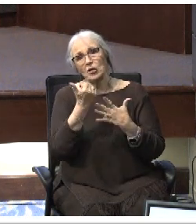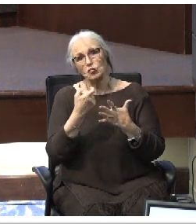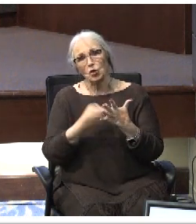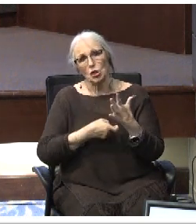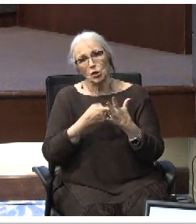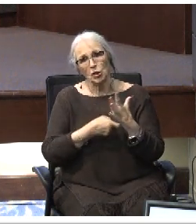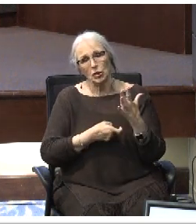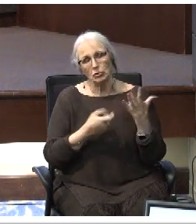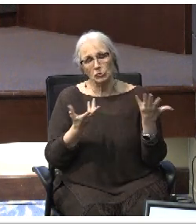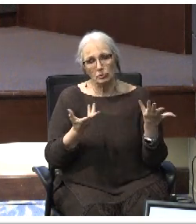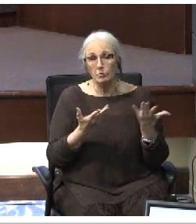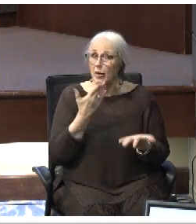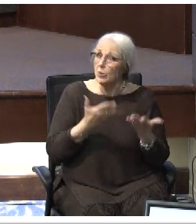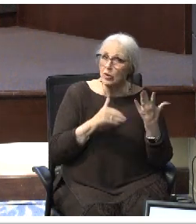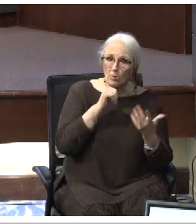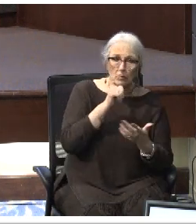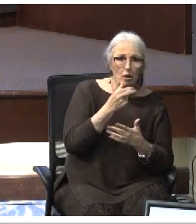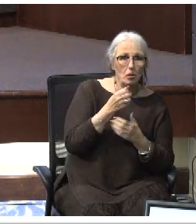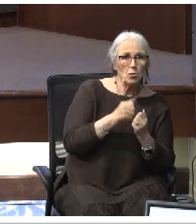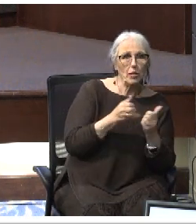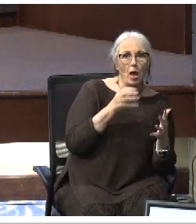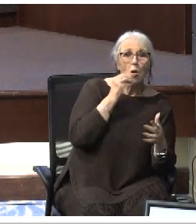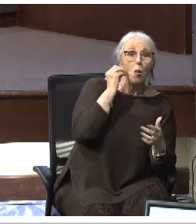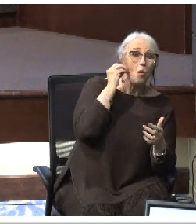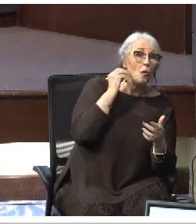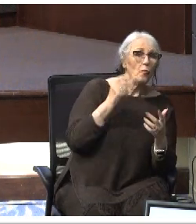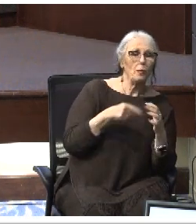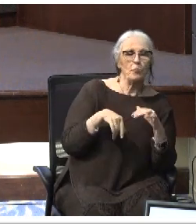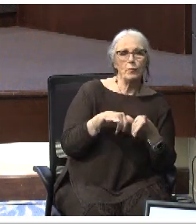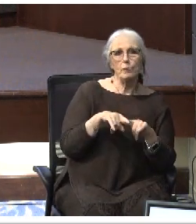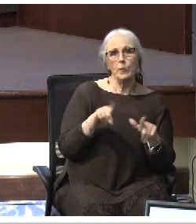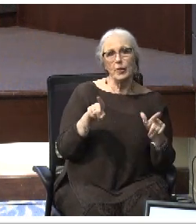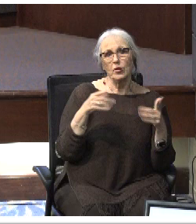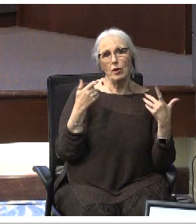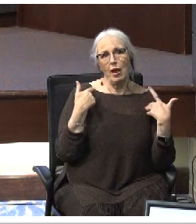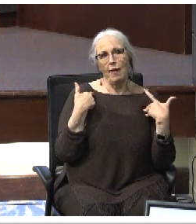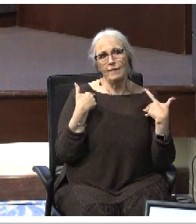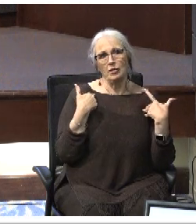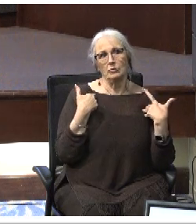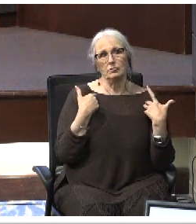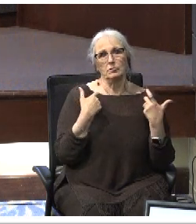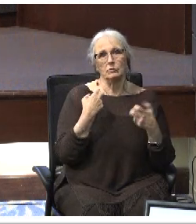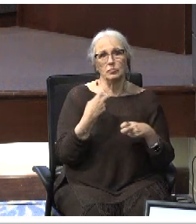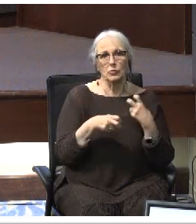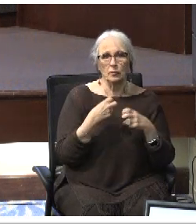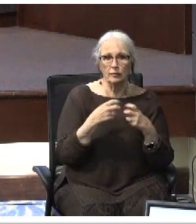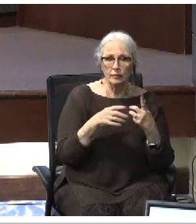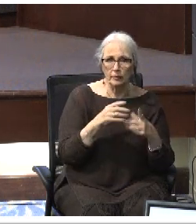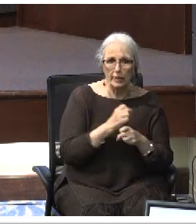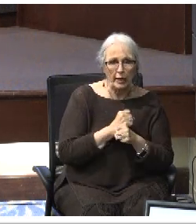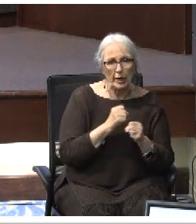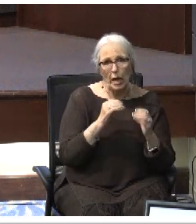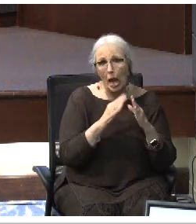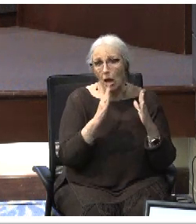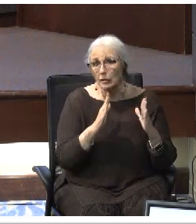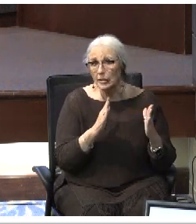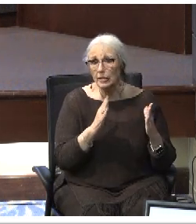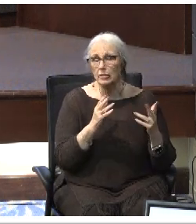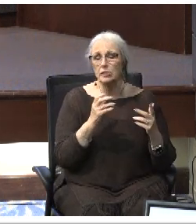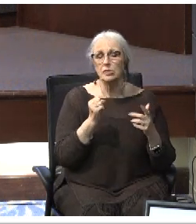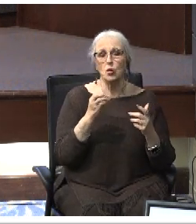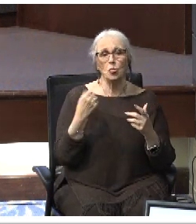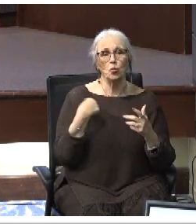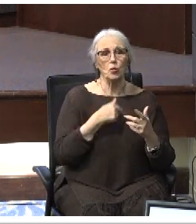not necessarily be homeless, but they are experiencing some housing scarcity. And this allows us to provide that